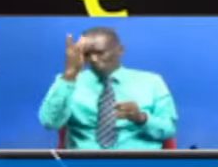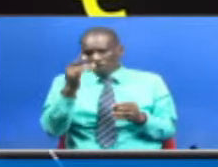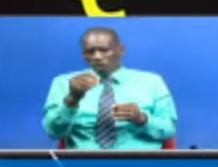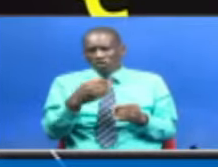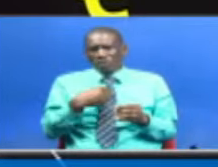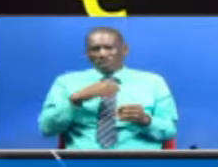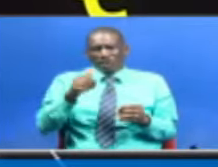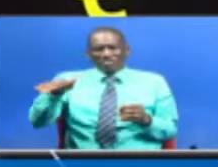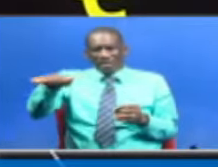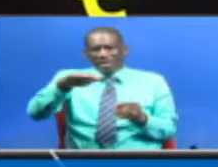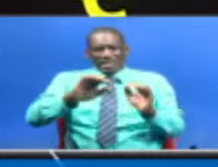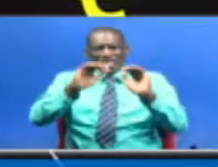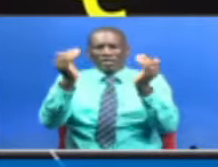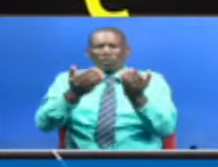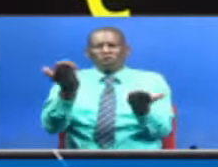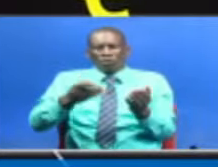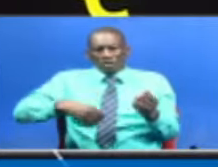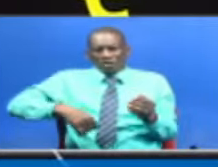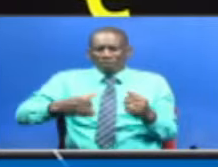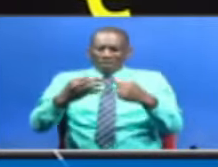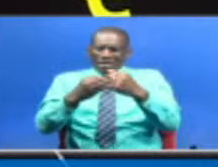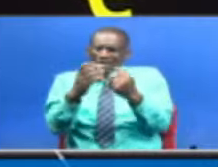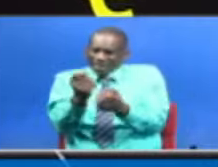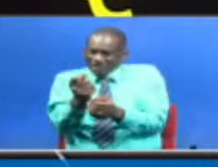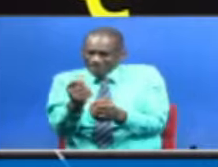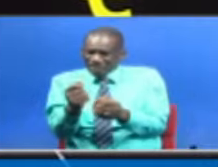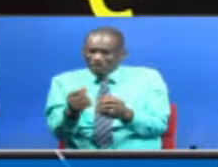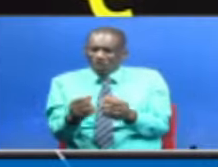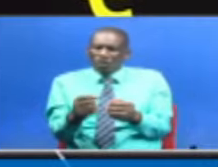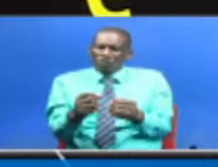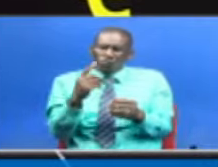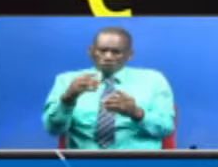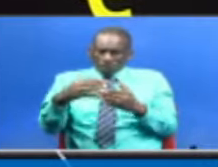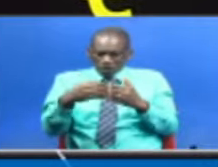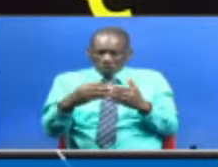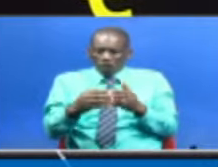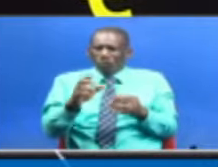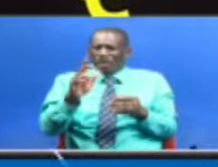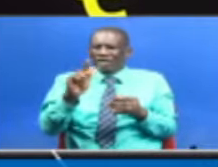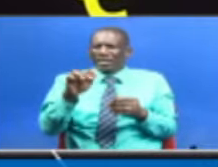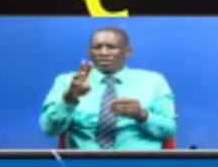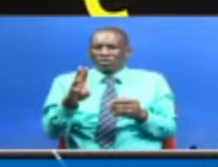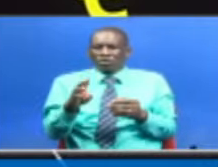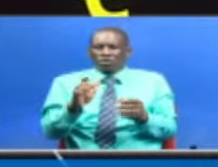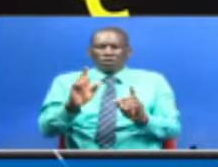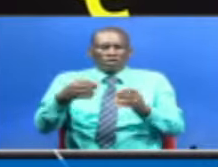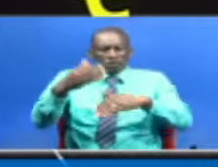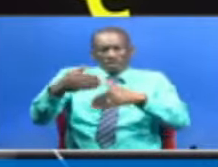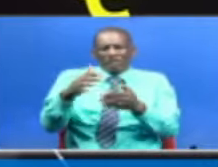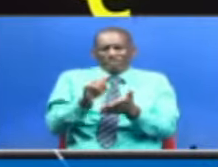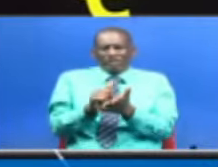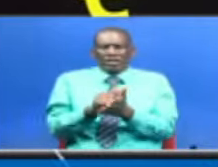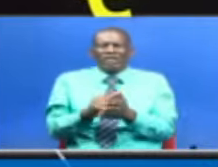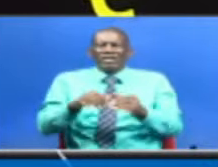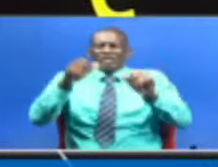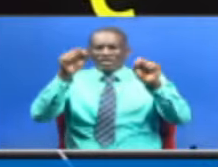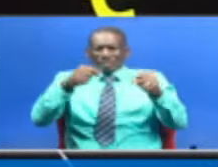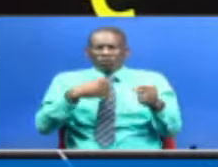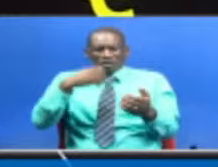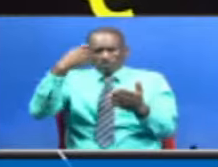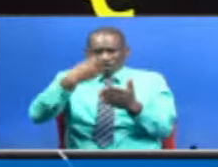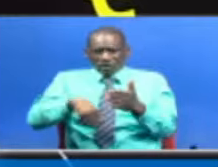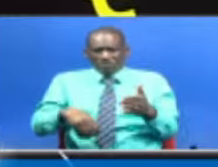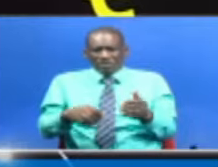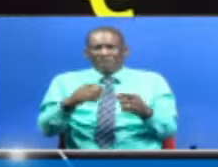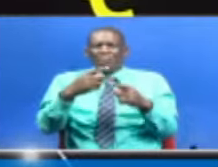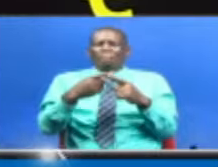areas of the world where they pay 80 cents of a dollar per kilowatt hour, and we are not anywhere close to that. So yes, there is a cost,